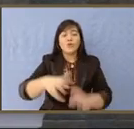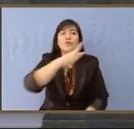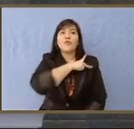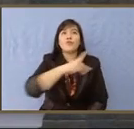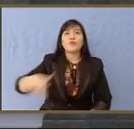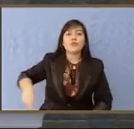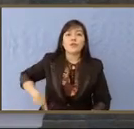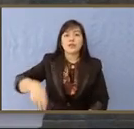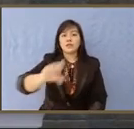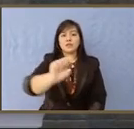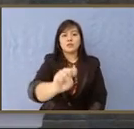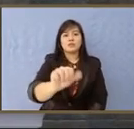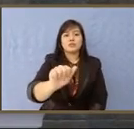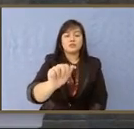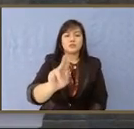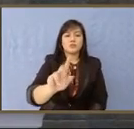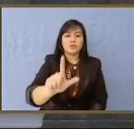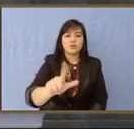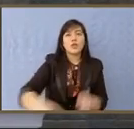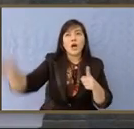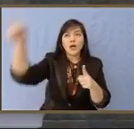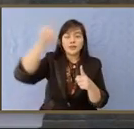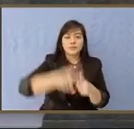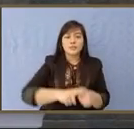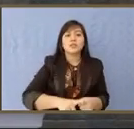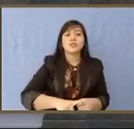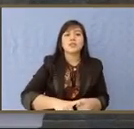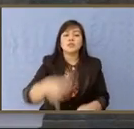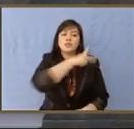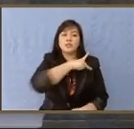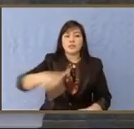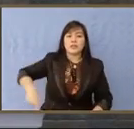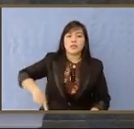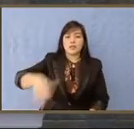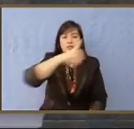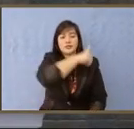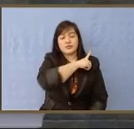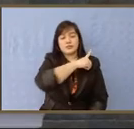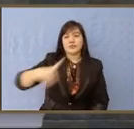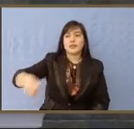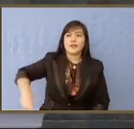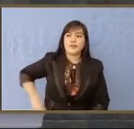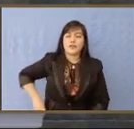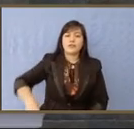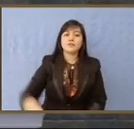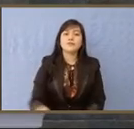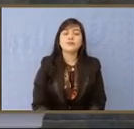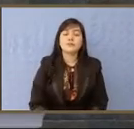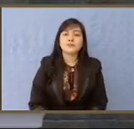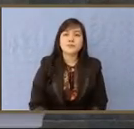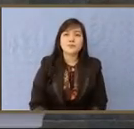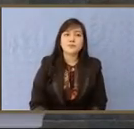ni David, ni King David. Diyan po natin makikita 'yan. All right? So, now